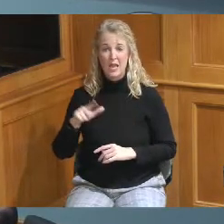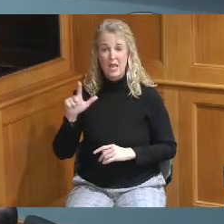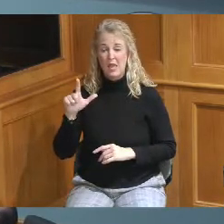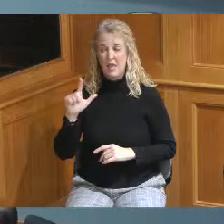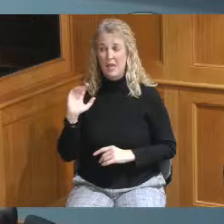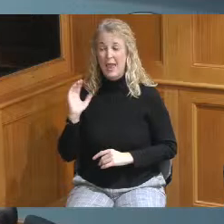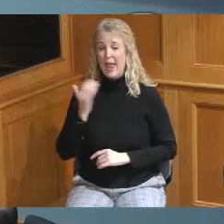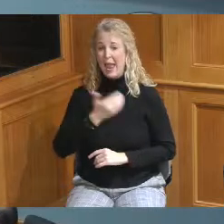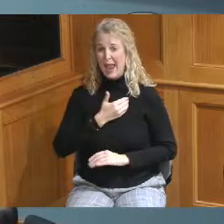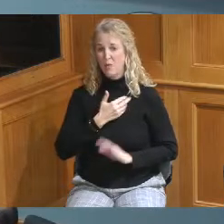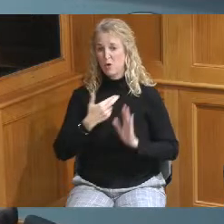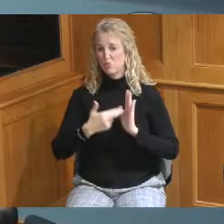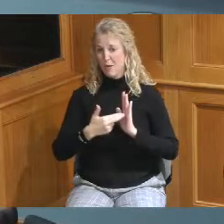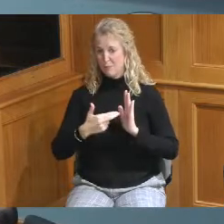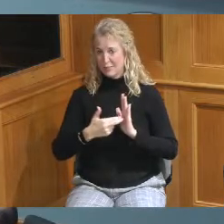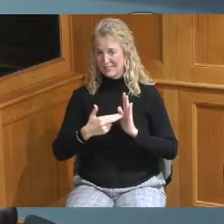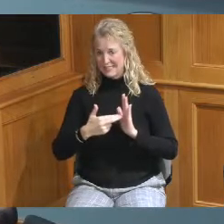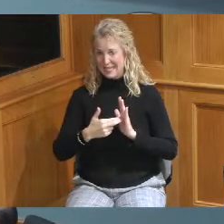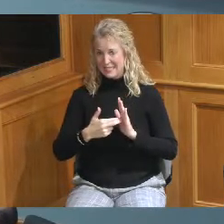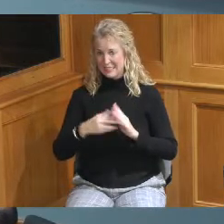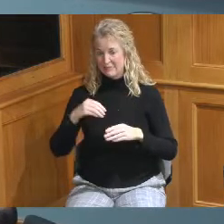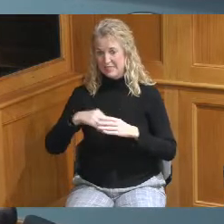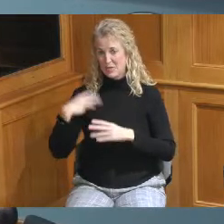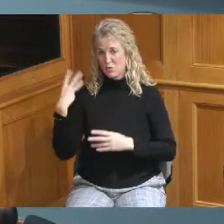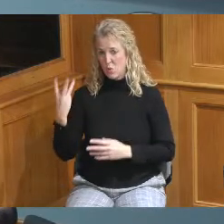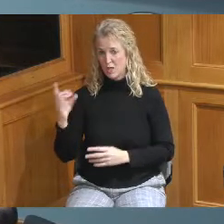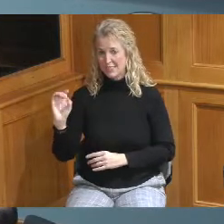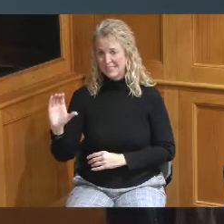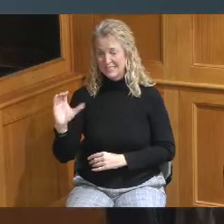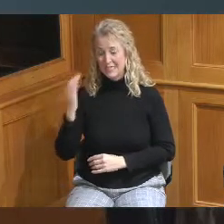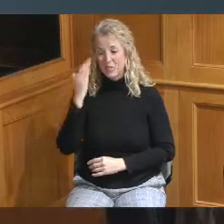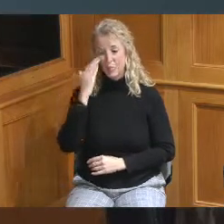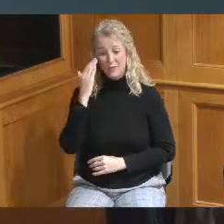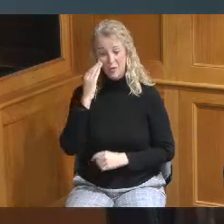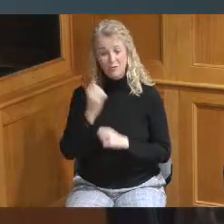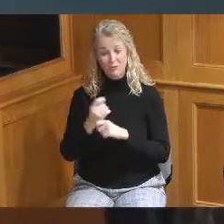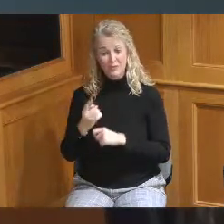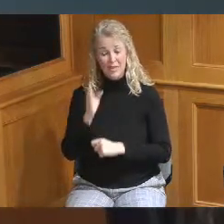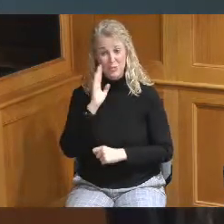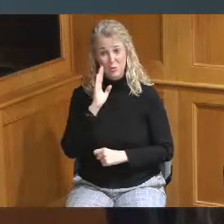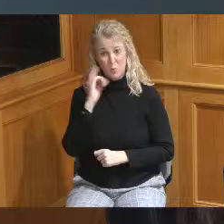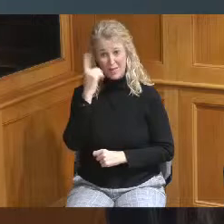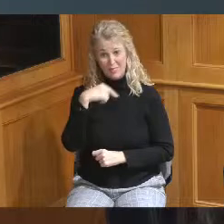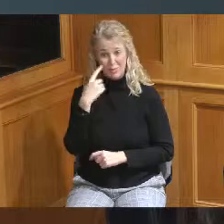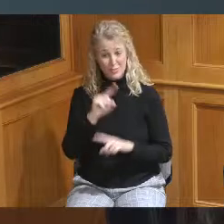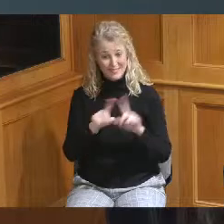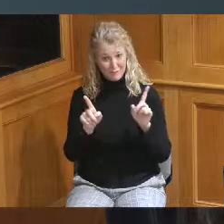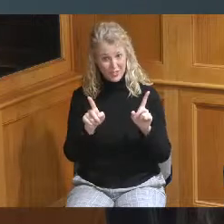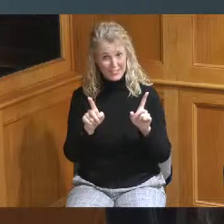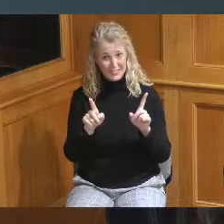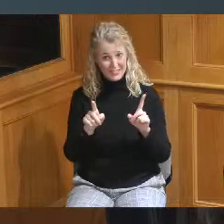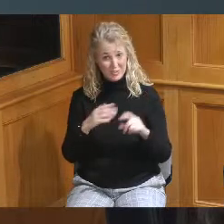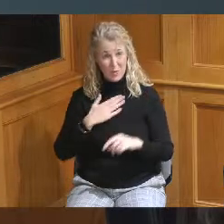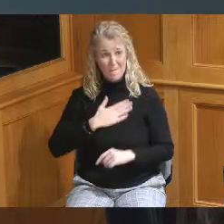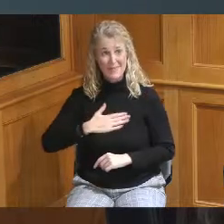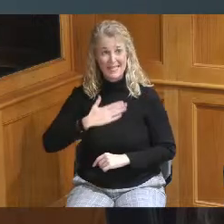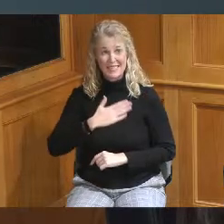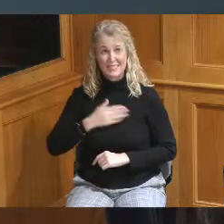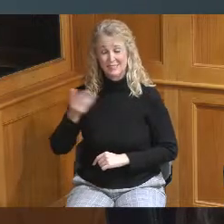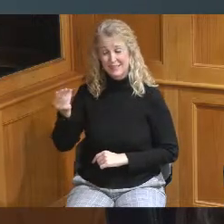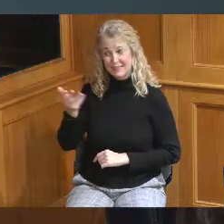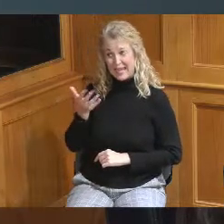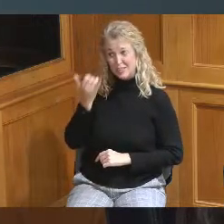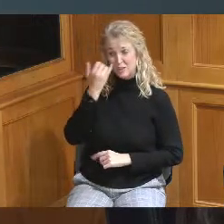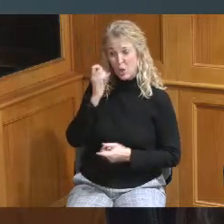in Washington, because Washington's going to be a little different, to keep an eye on informing us if there's